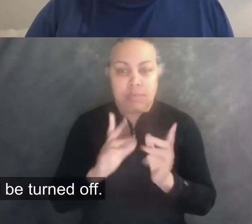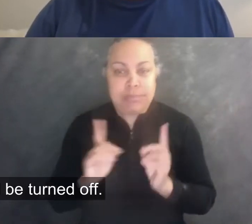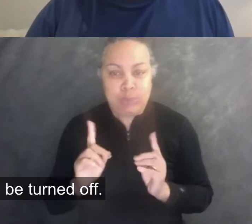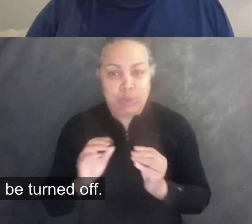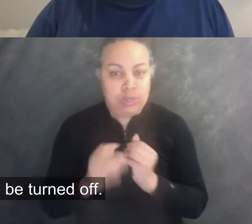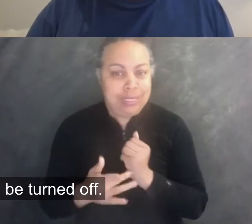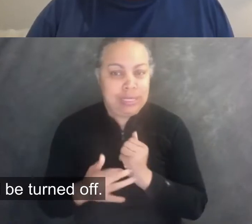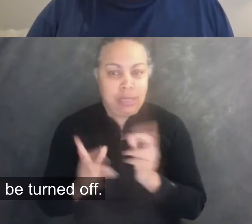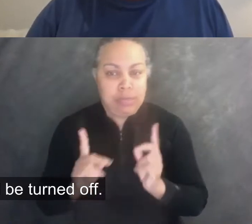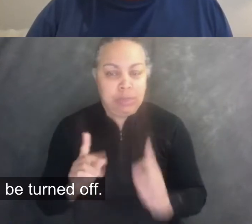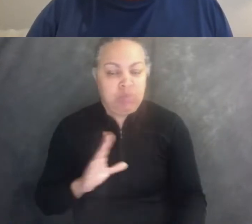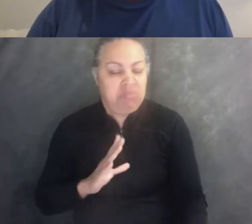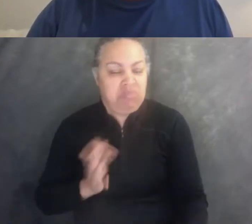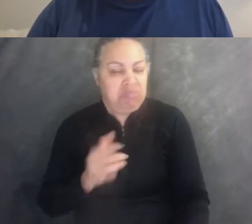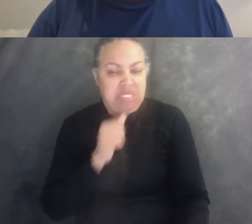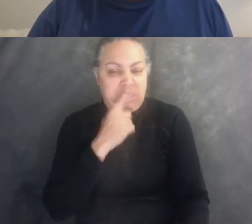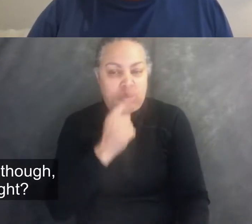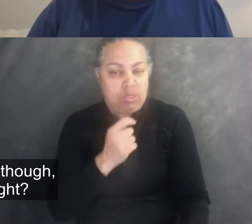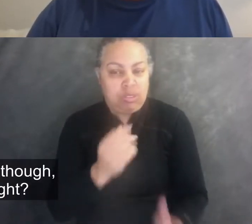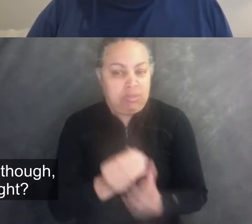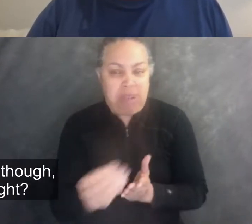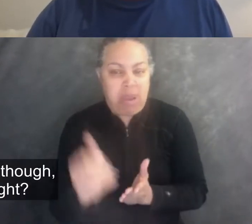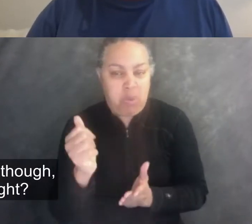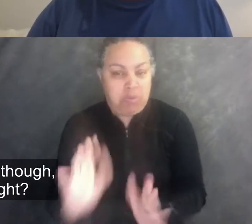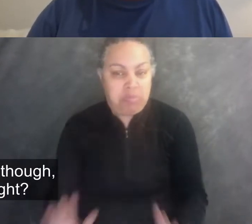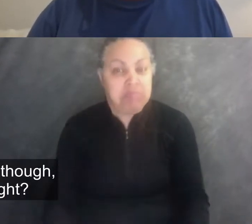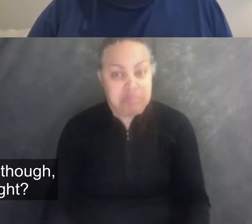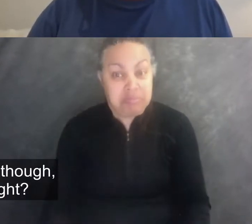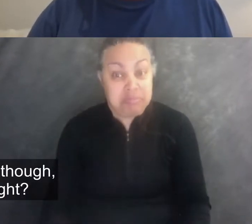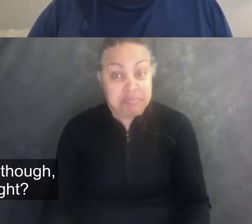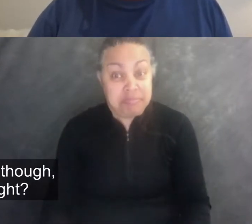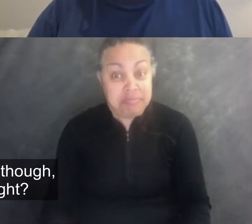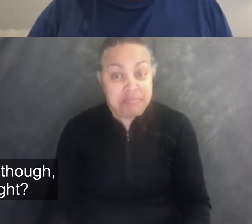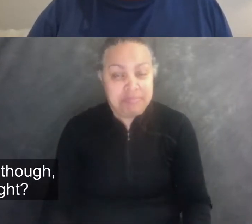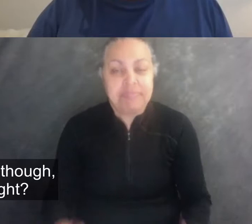would be turned off, right? At the same time though, I